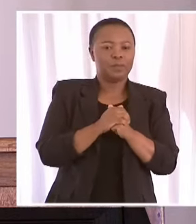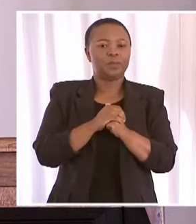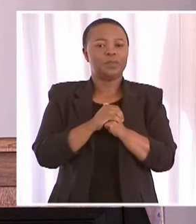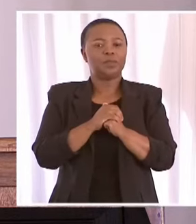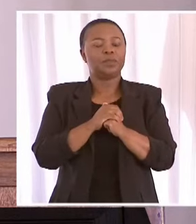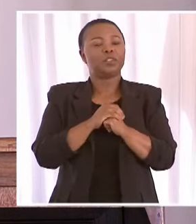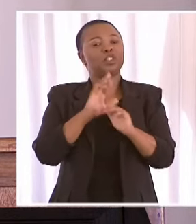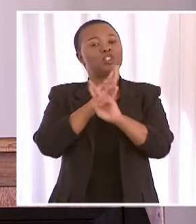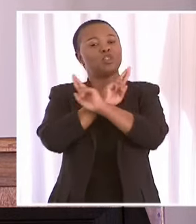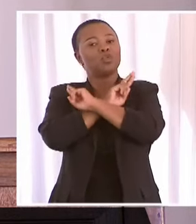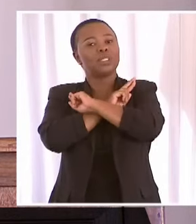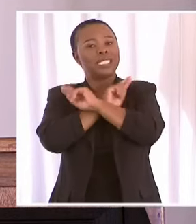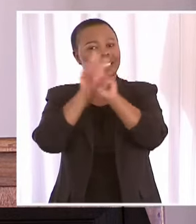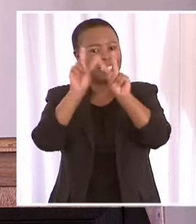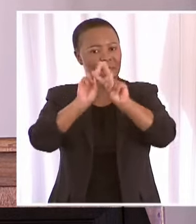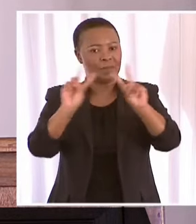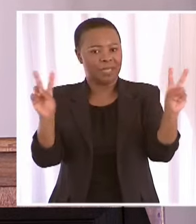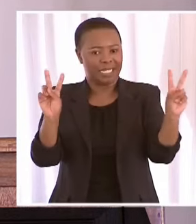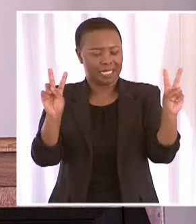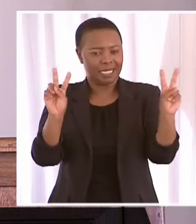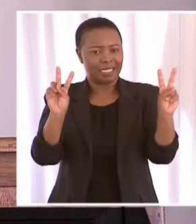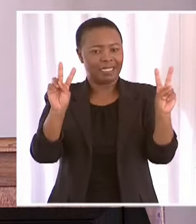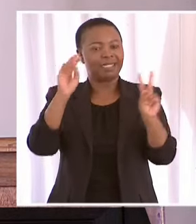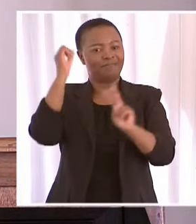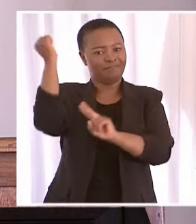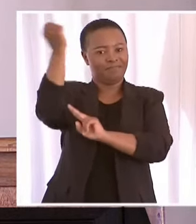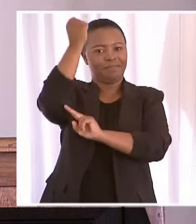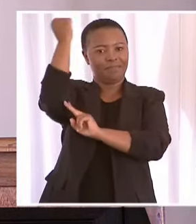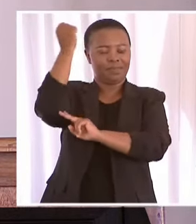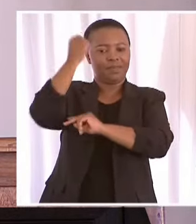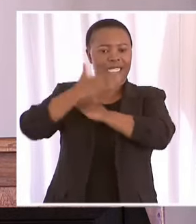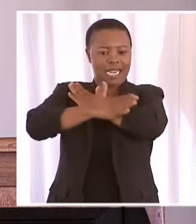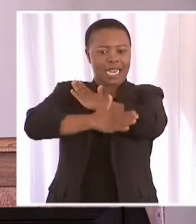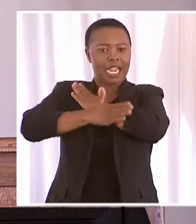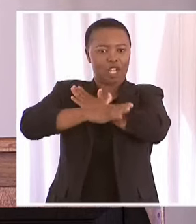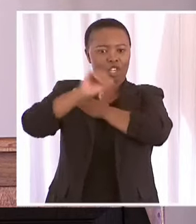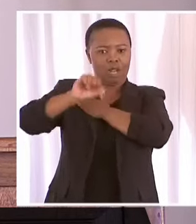lala ngoxolo kawelesizwe.